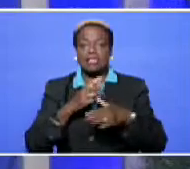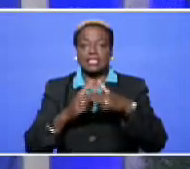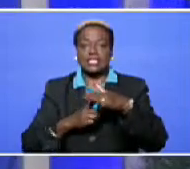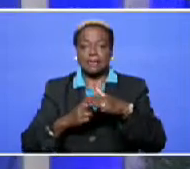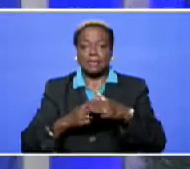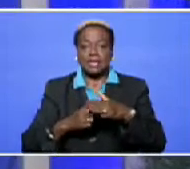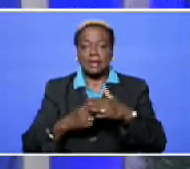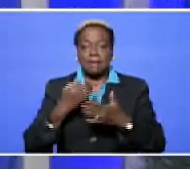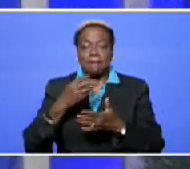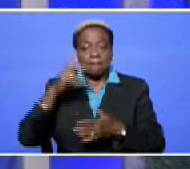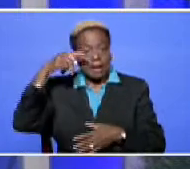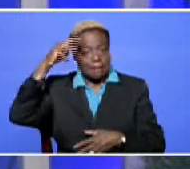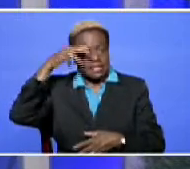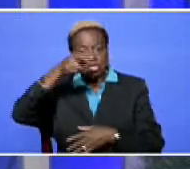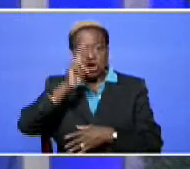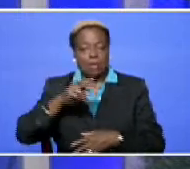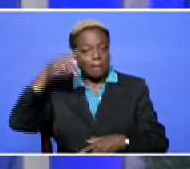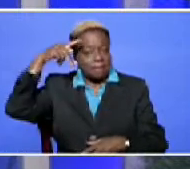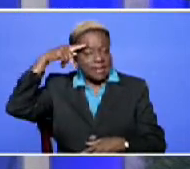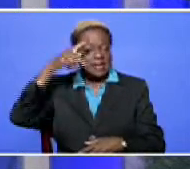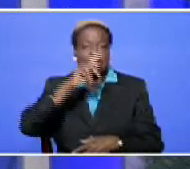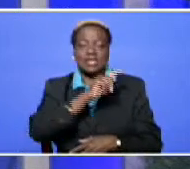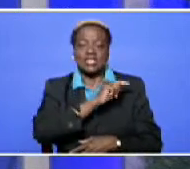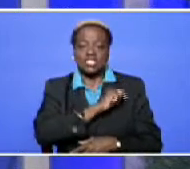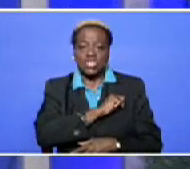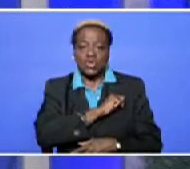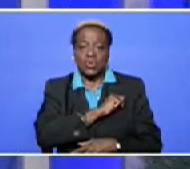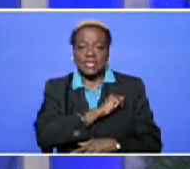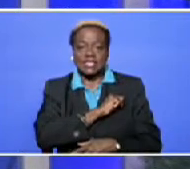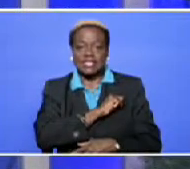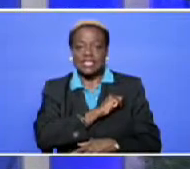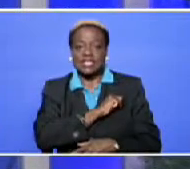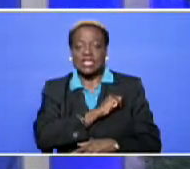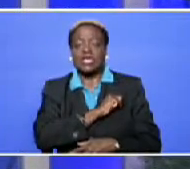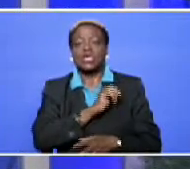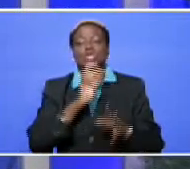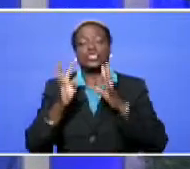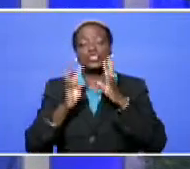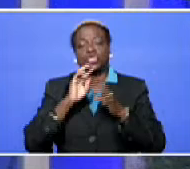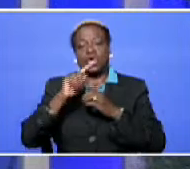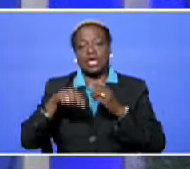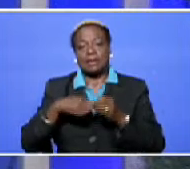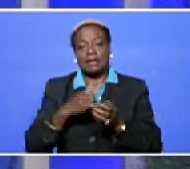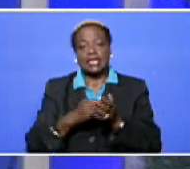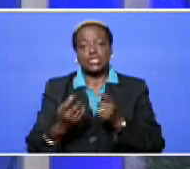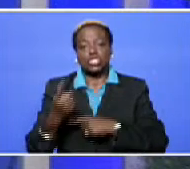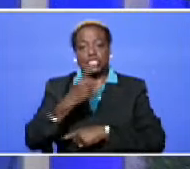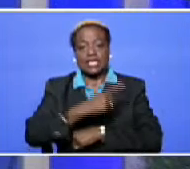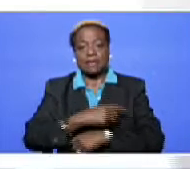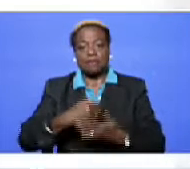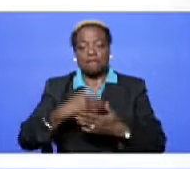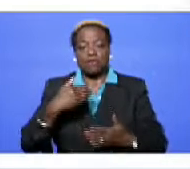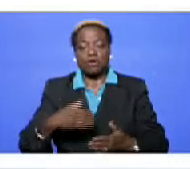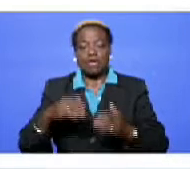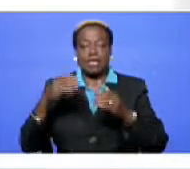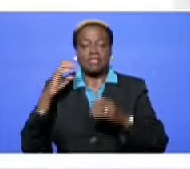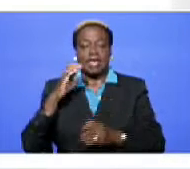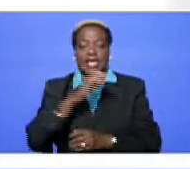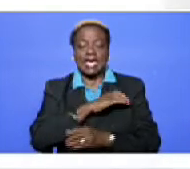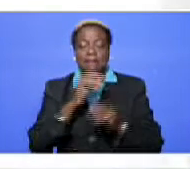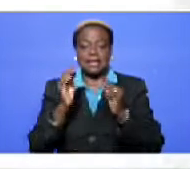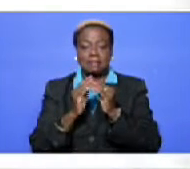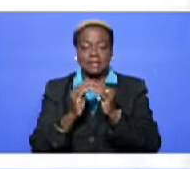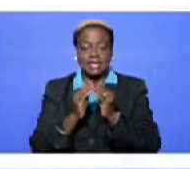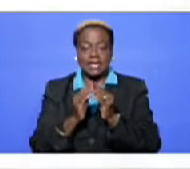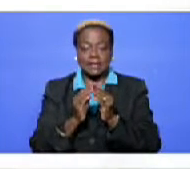Finance, Honorable Peter Turnquest, about the matter today before the weekly cabinet meeting. Because the fact of the matter is that